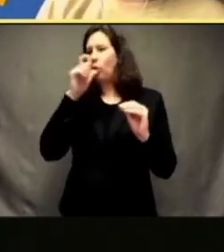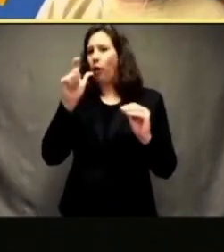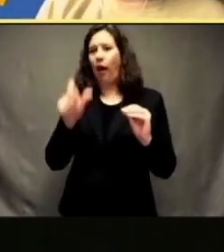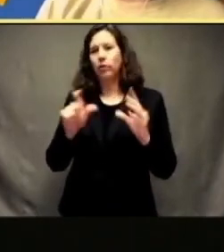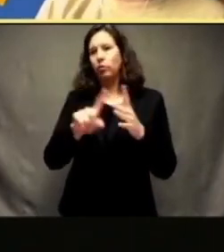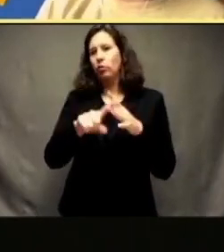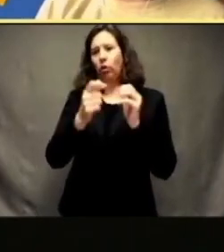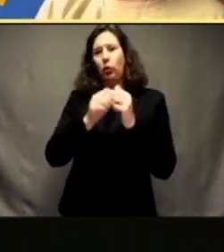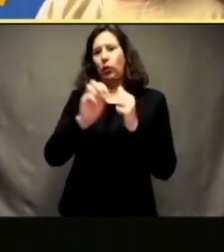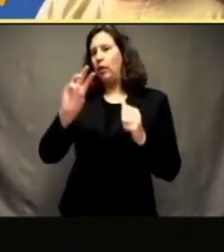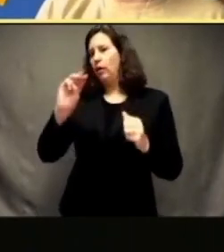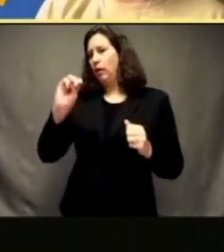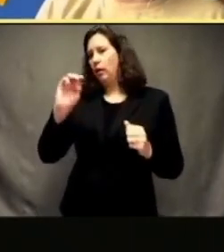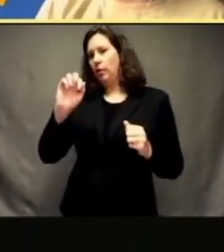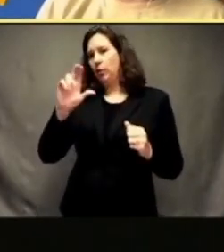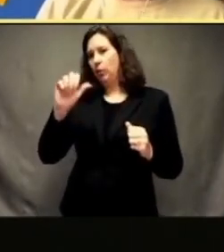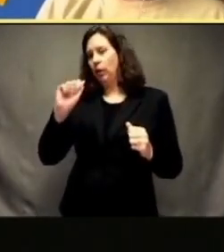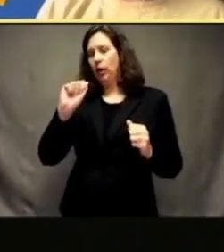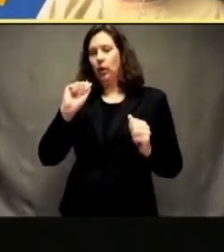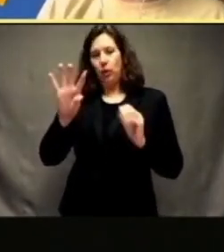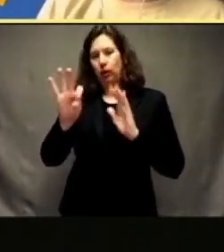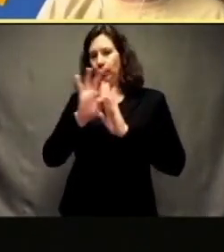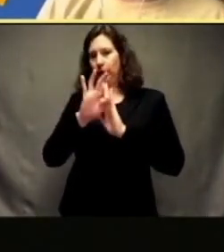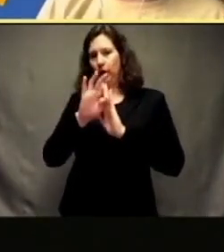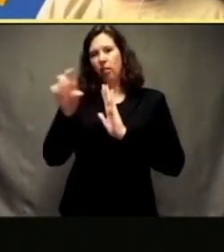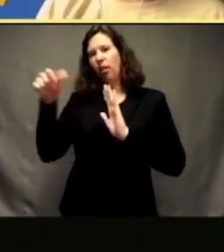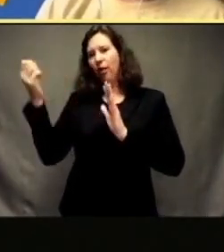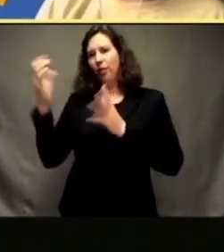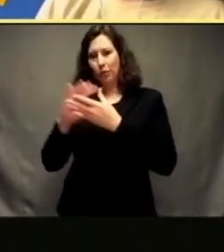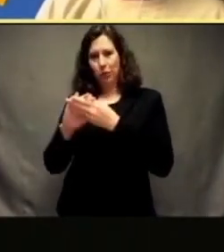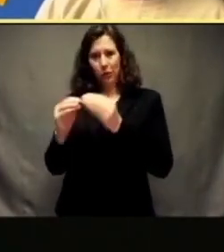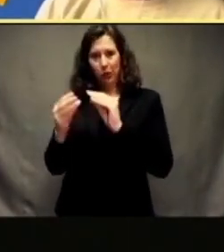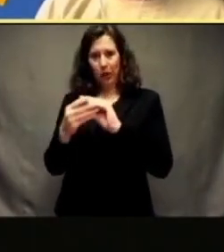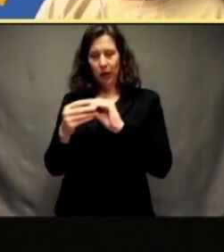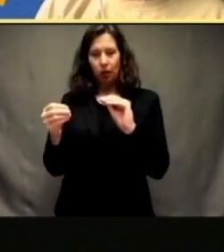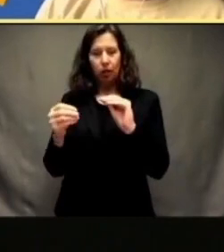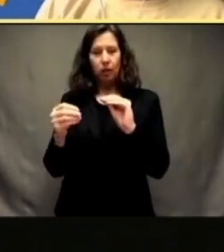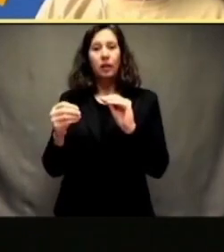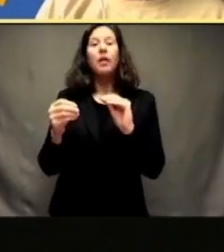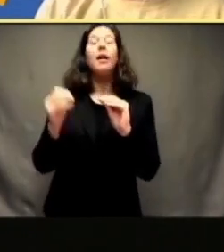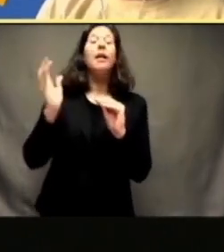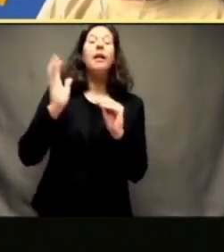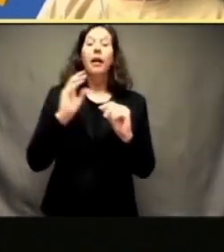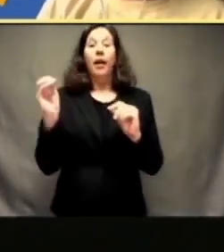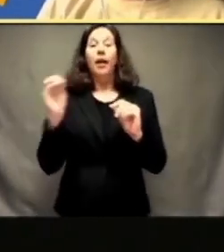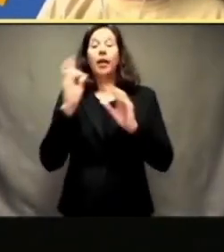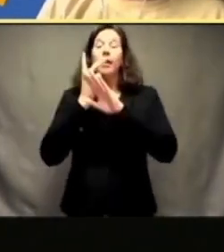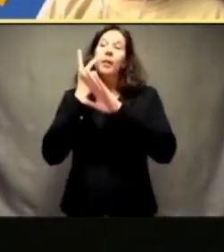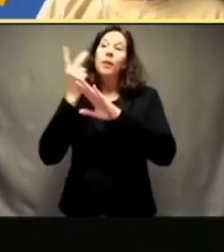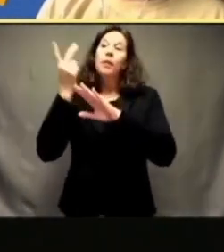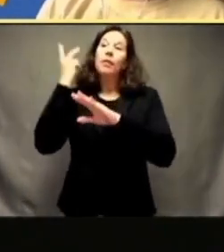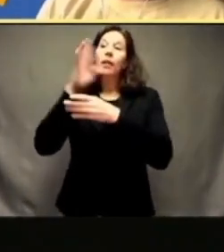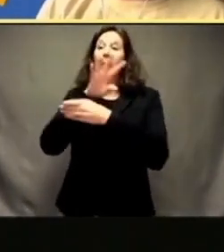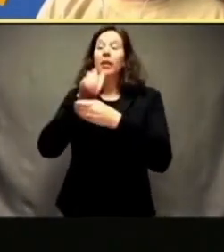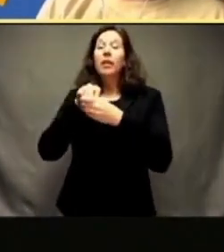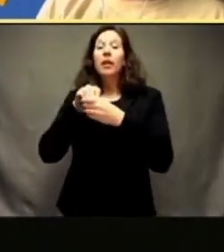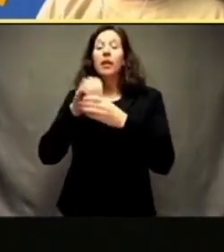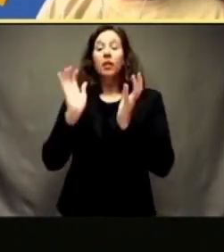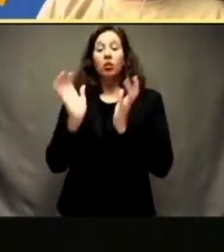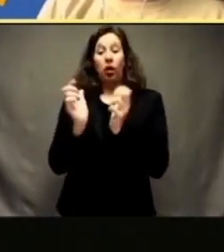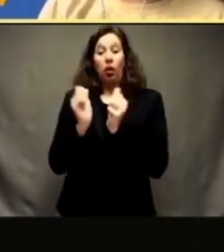with Maria's story. You could pick one of the other stories and reflect in the chat with us.